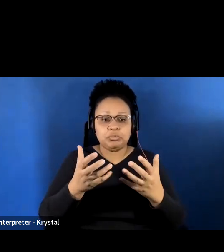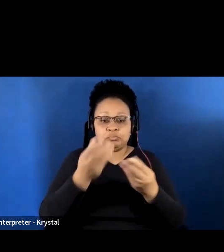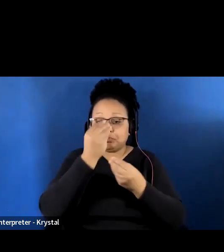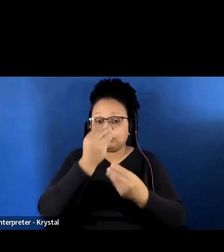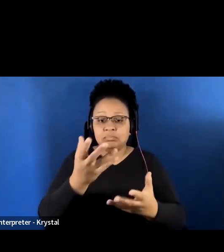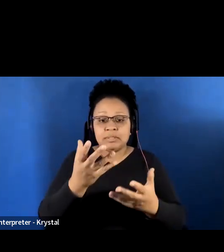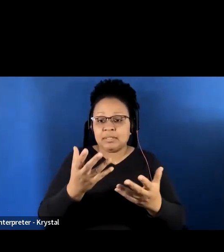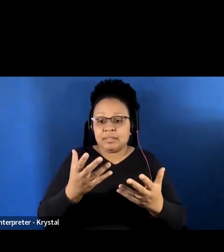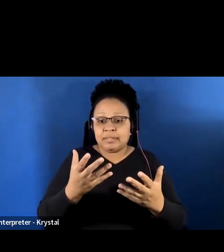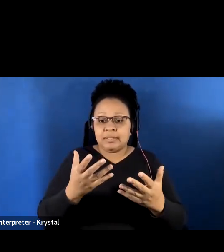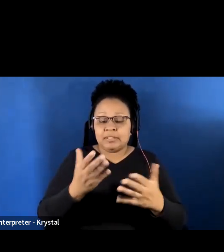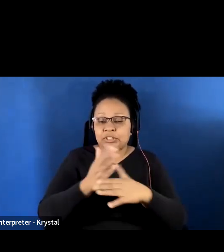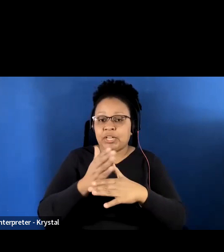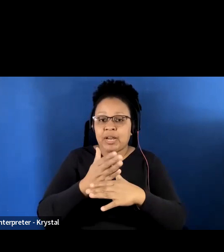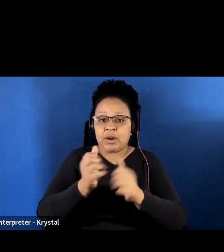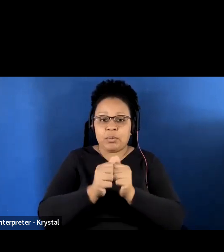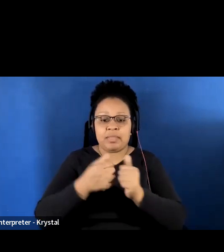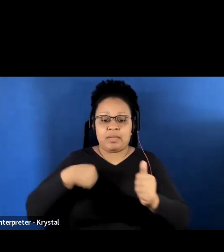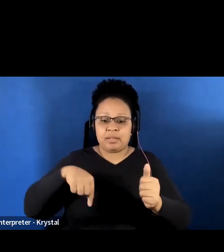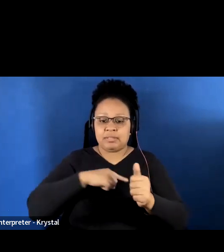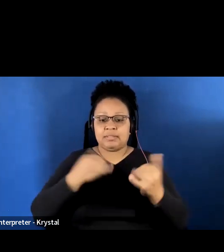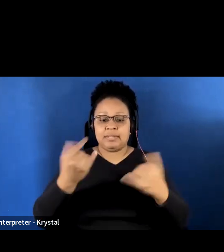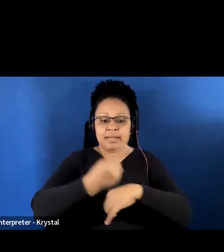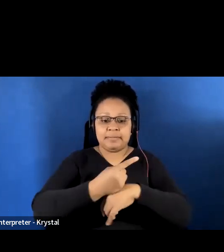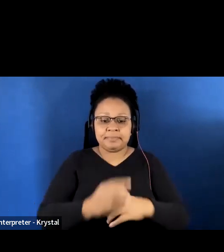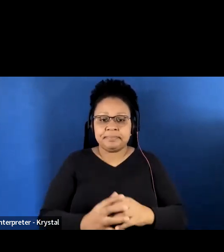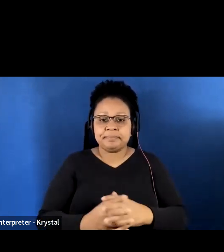share with the group today?